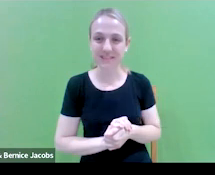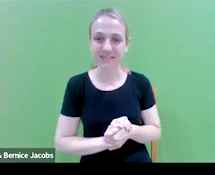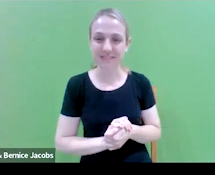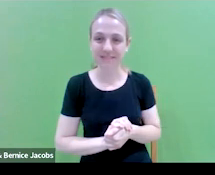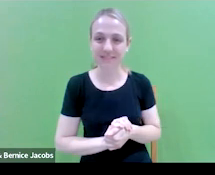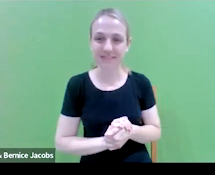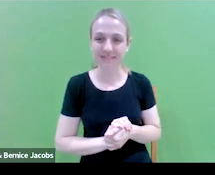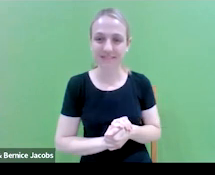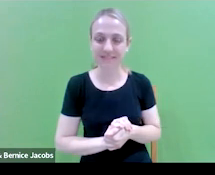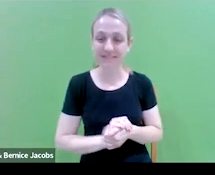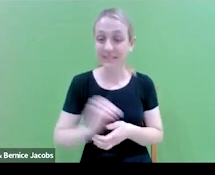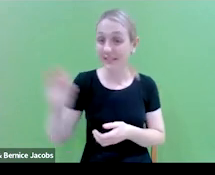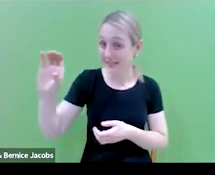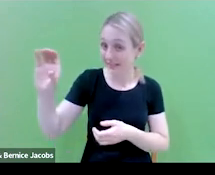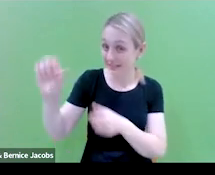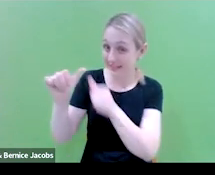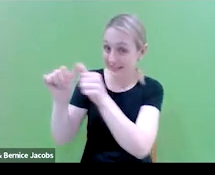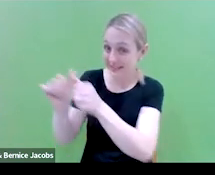Sorry, Chase, we go ahead.